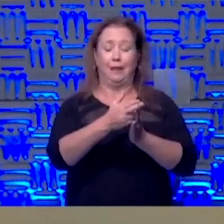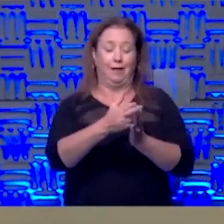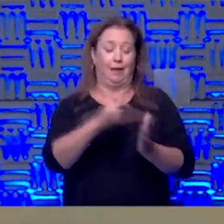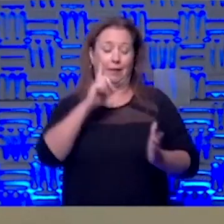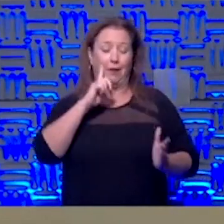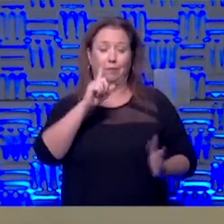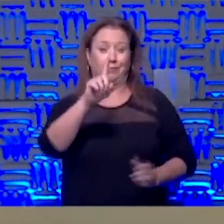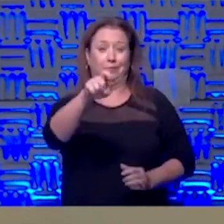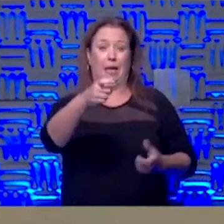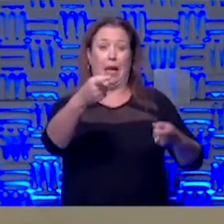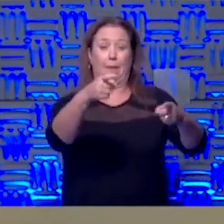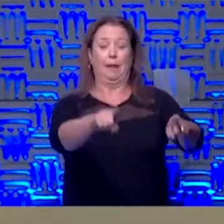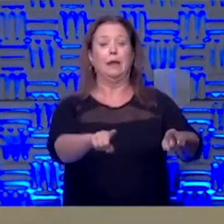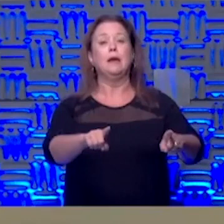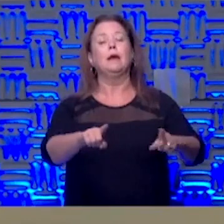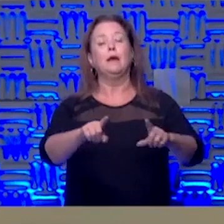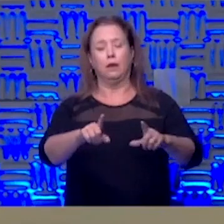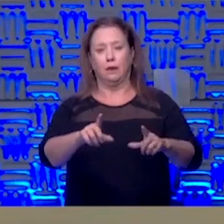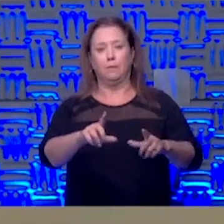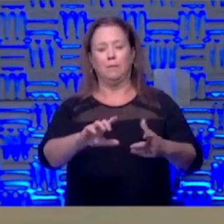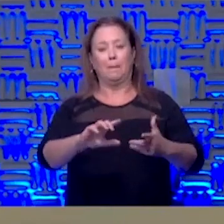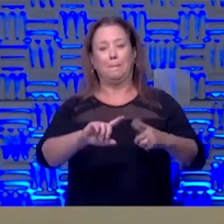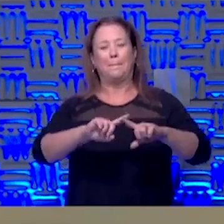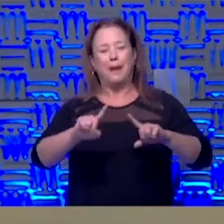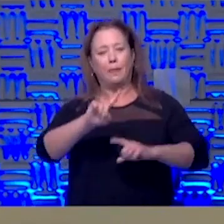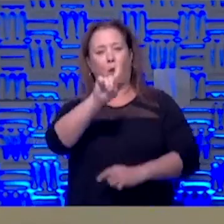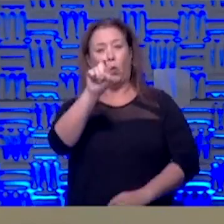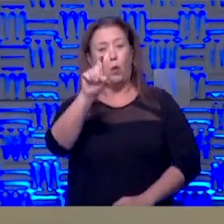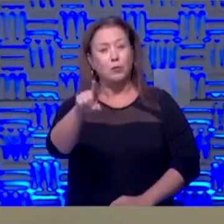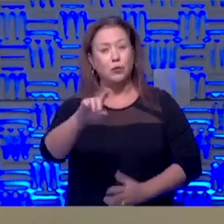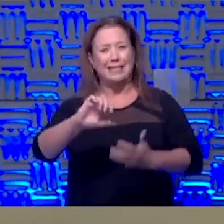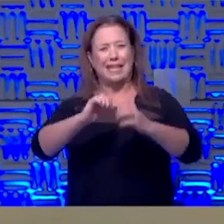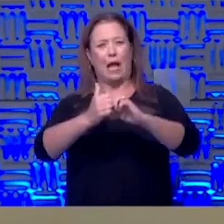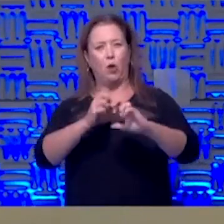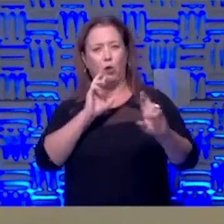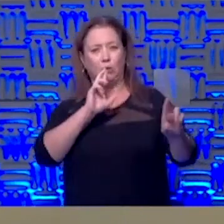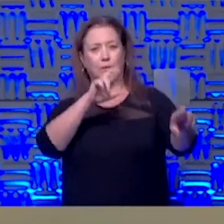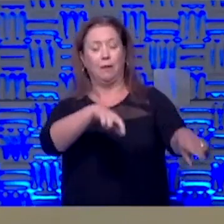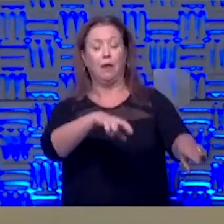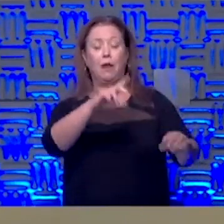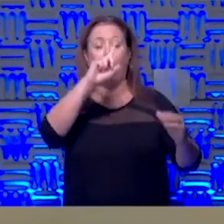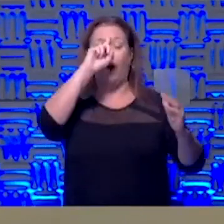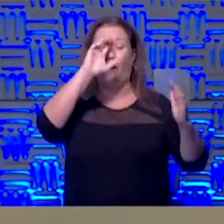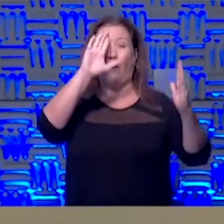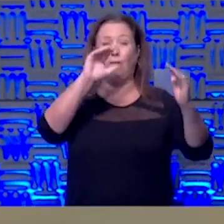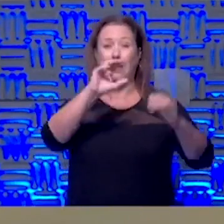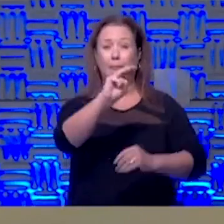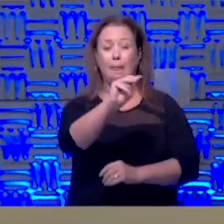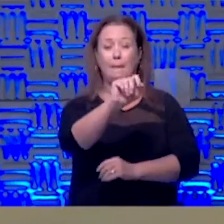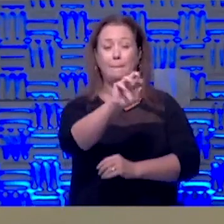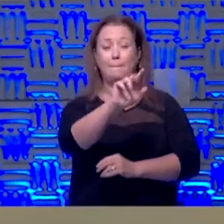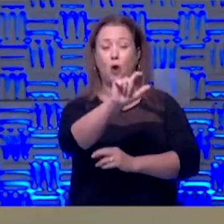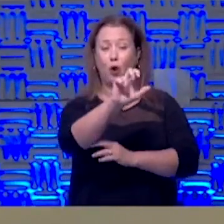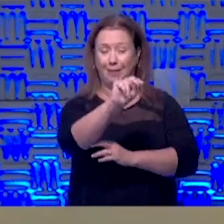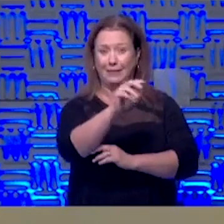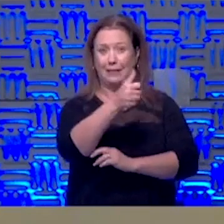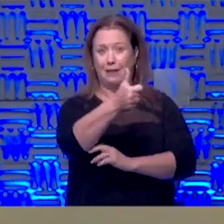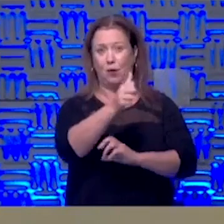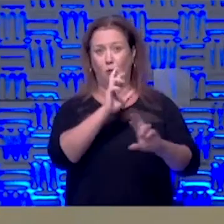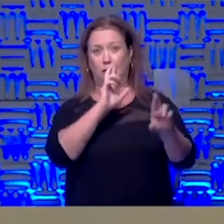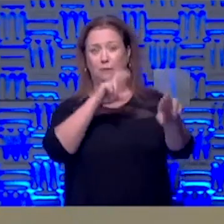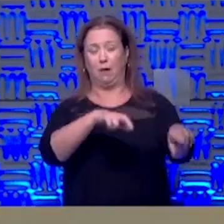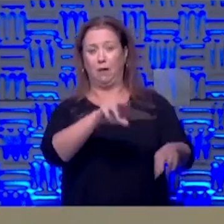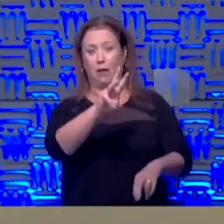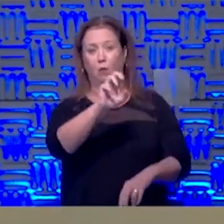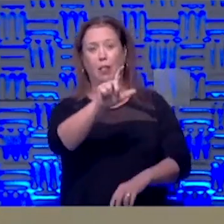The question's going to be, how do you react to it? And hopefully the Marlins are reacting well. I've heard